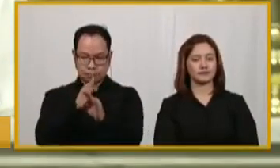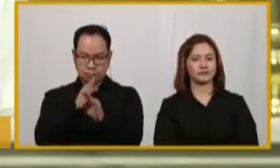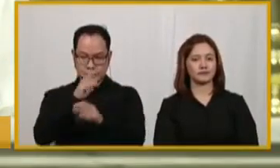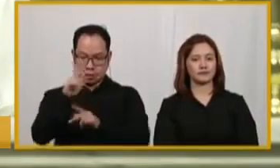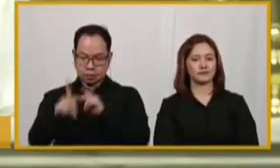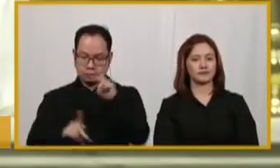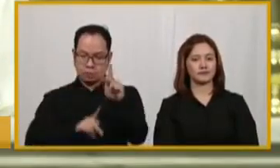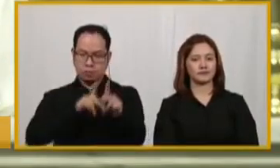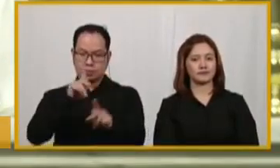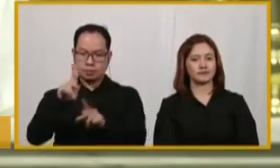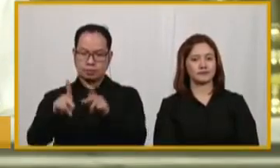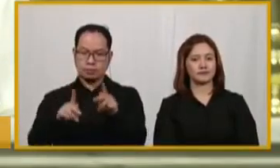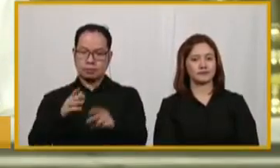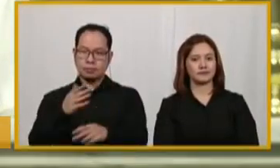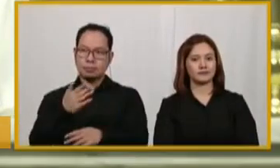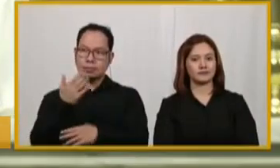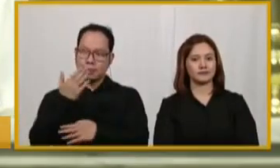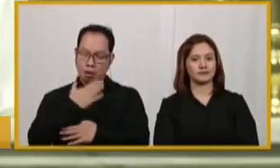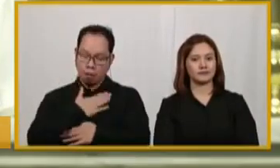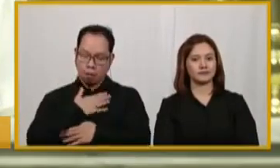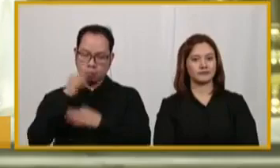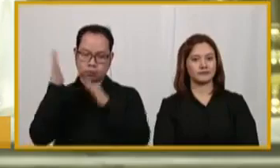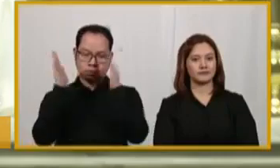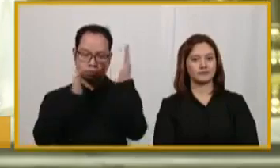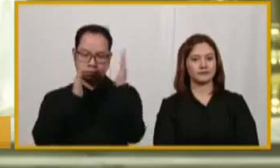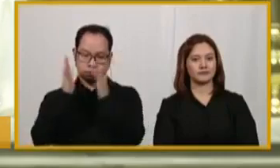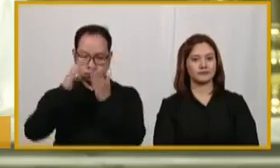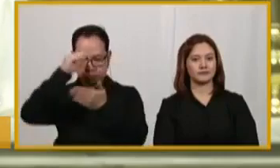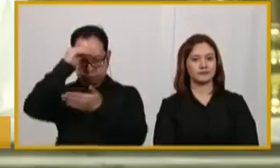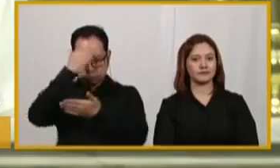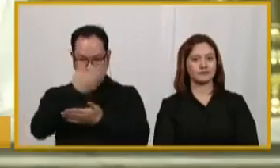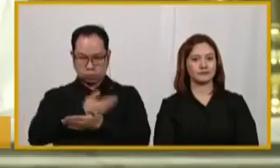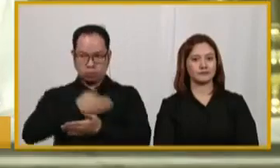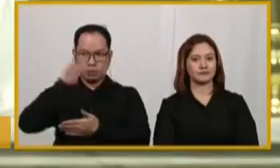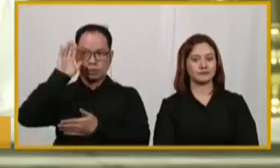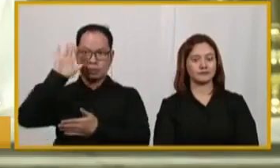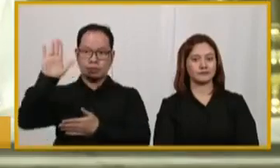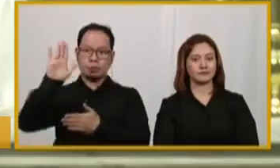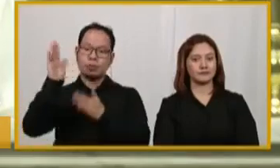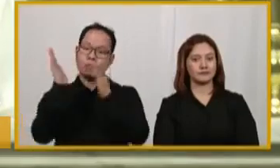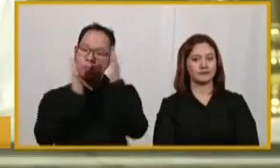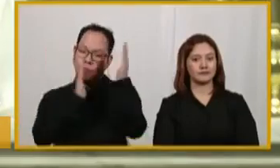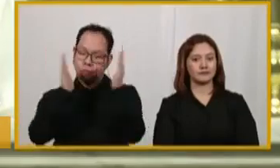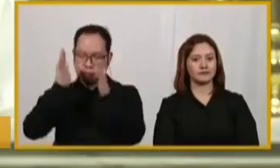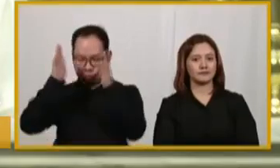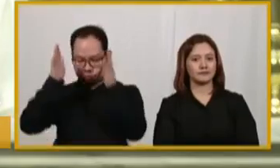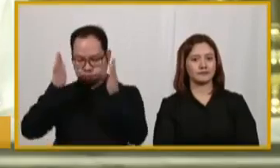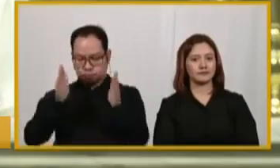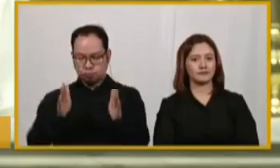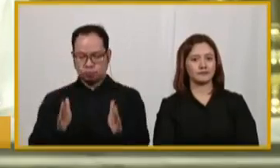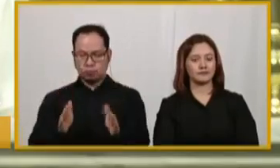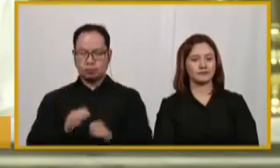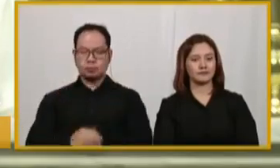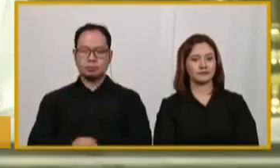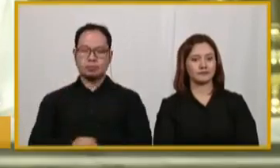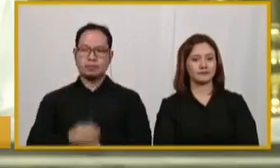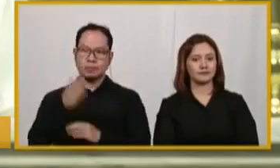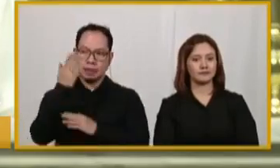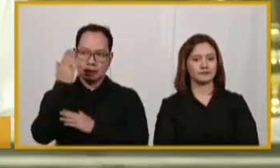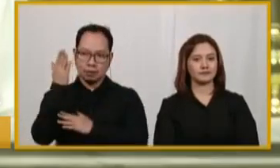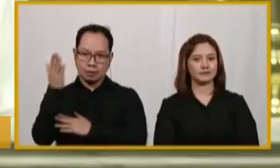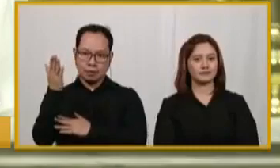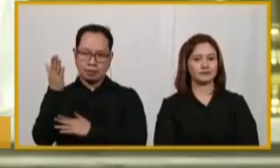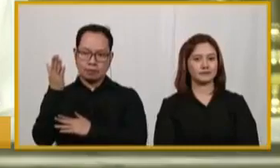ones. I am your servant, the son of your handmaid. You